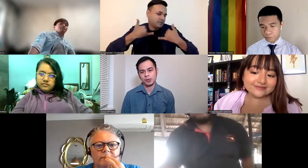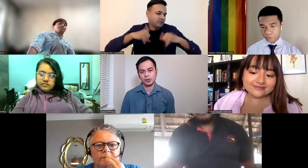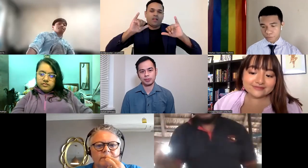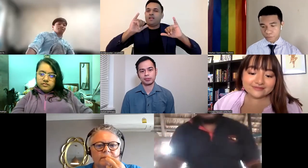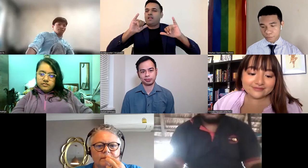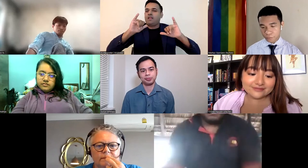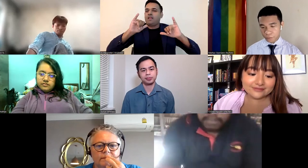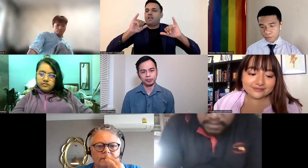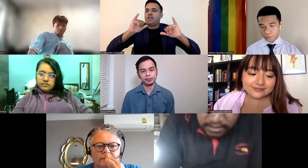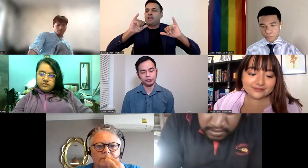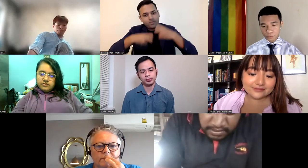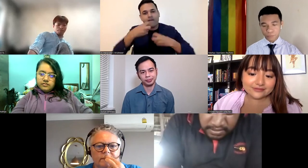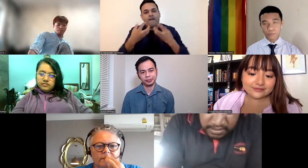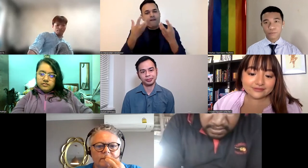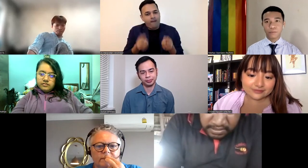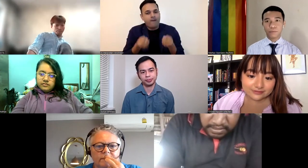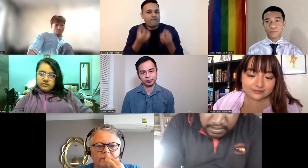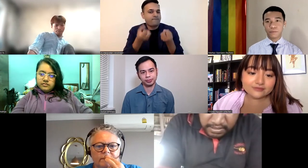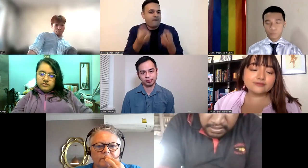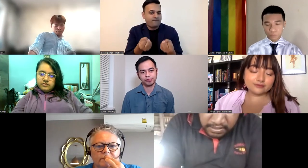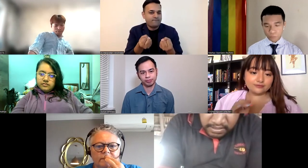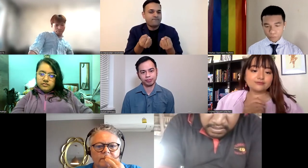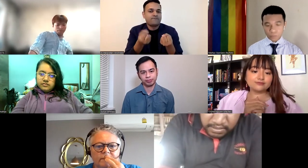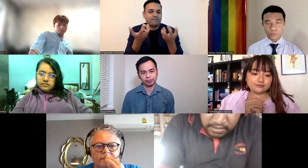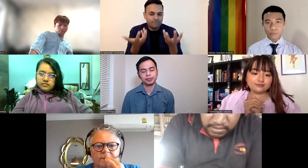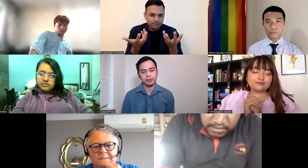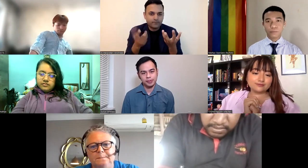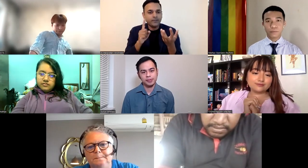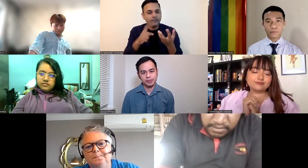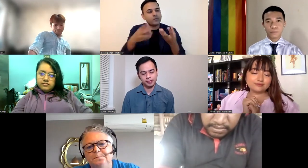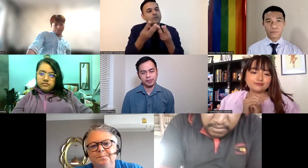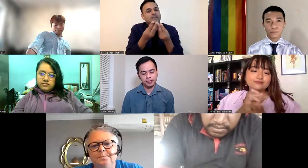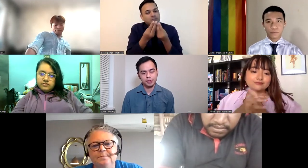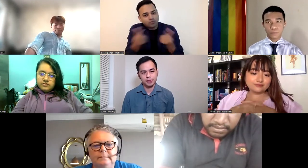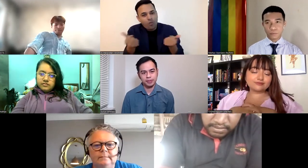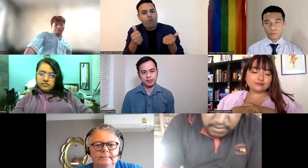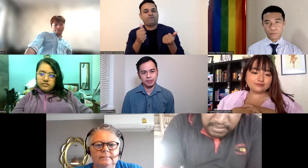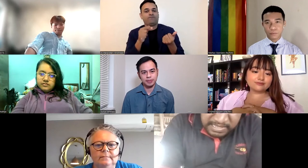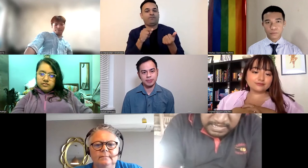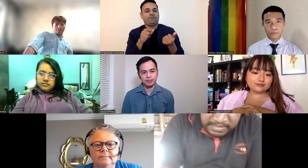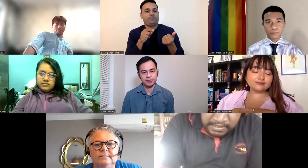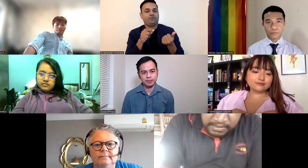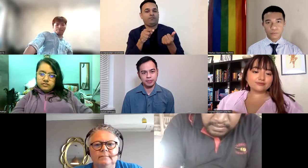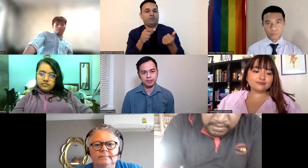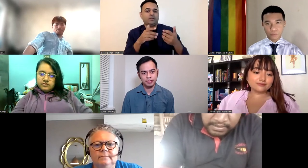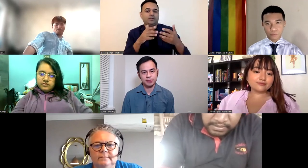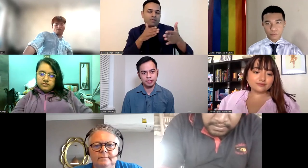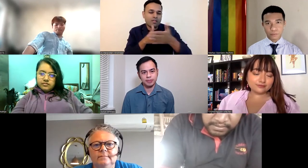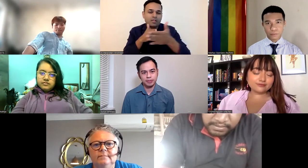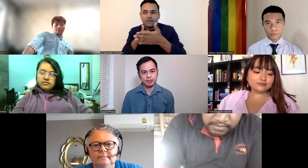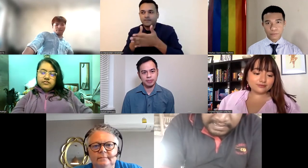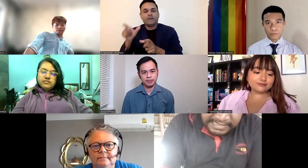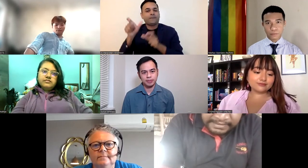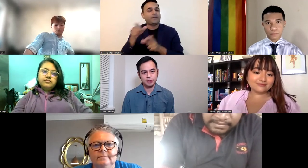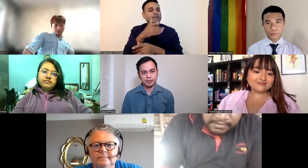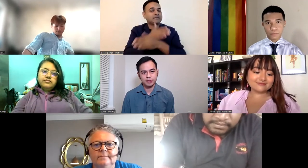be institutional or governmental effort to solve the problems in the society. Thank